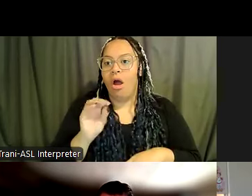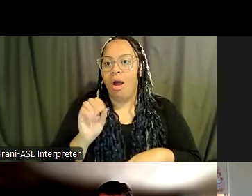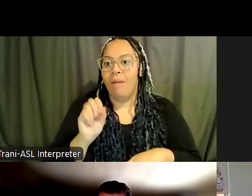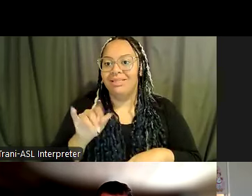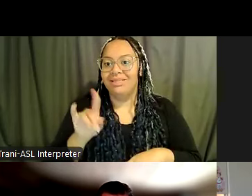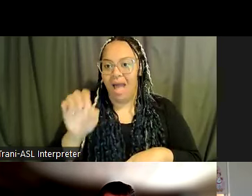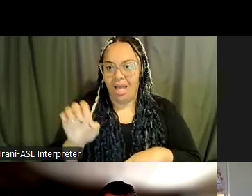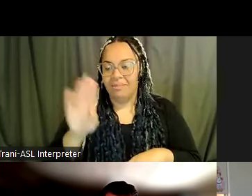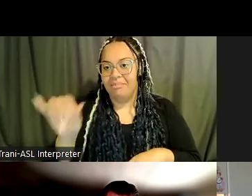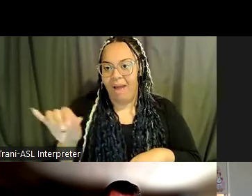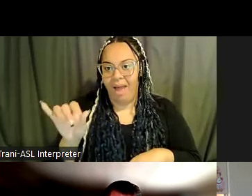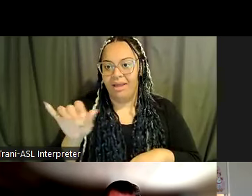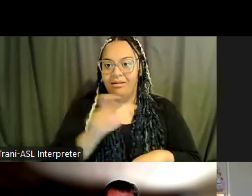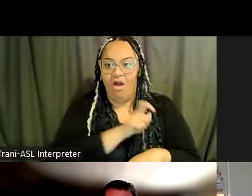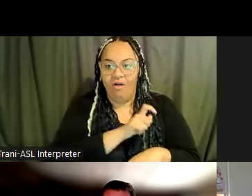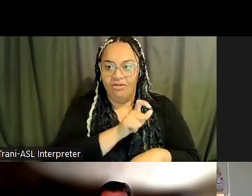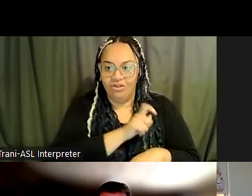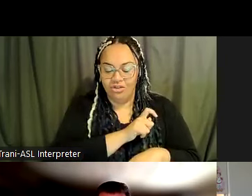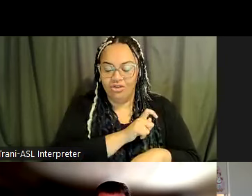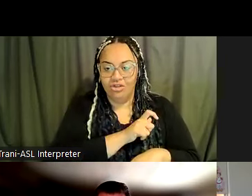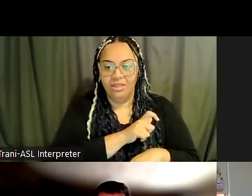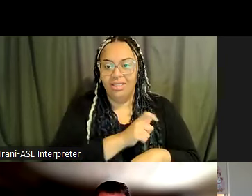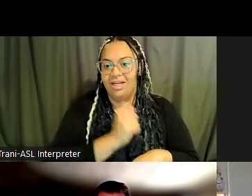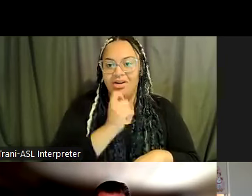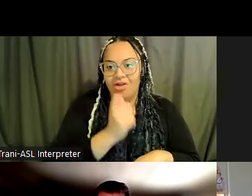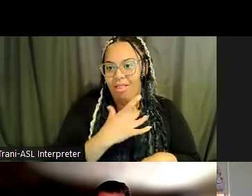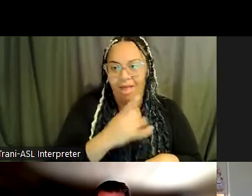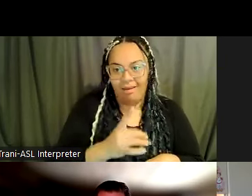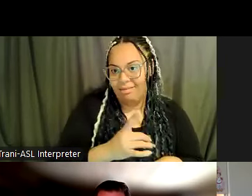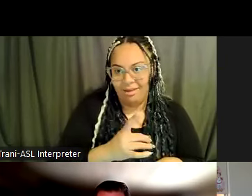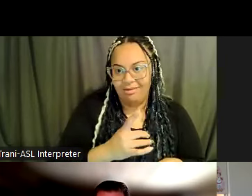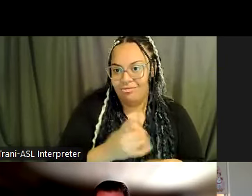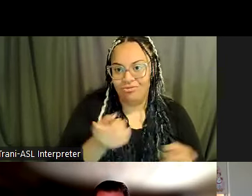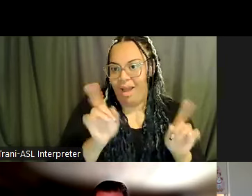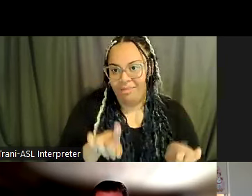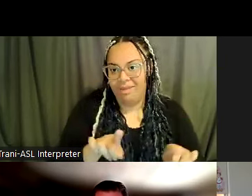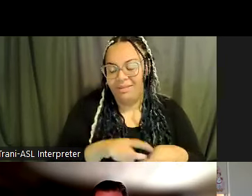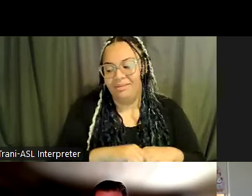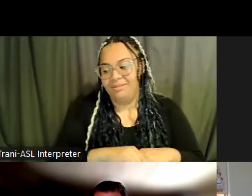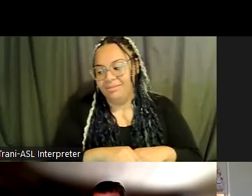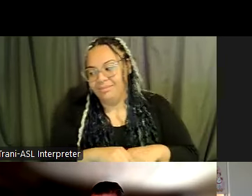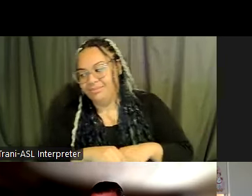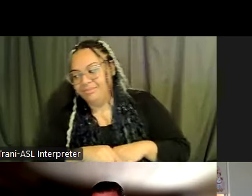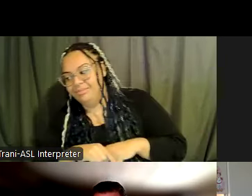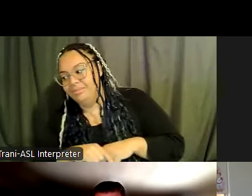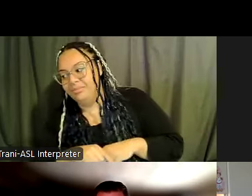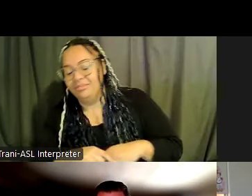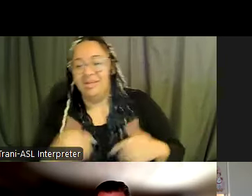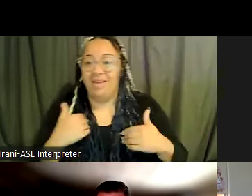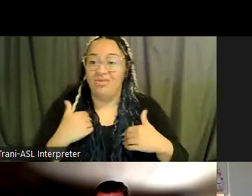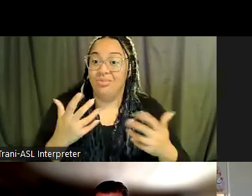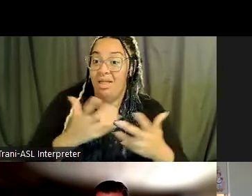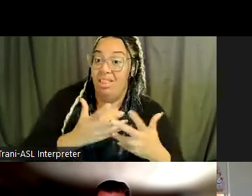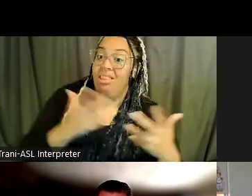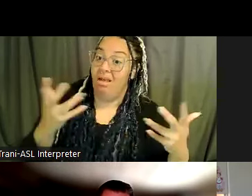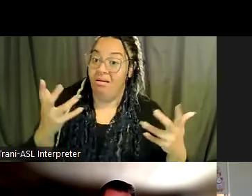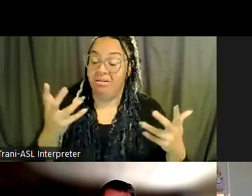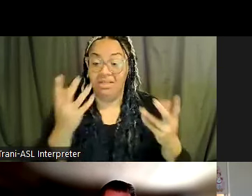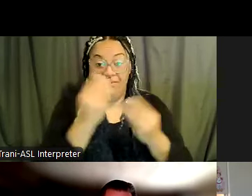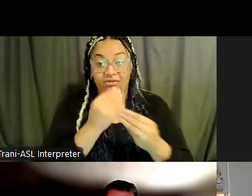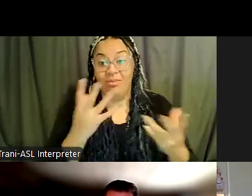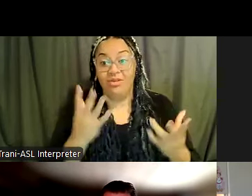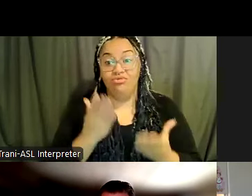It can be deemed a suicide. It's very unlikely for that to be the case. there has to be a lot of information to suggest that, and